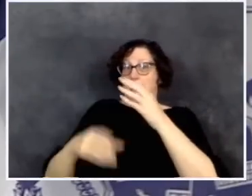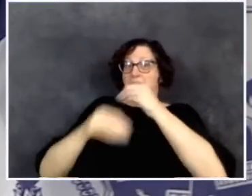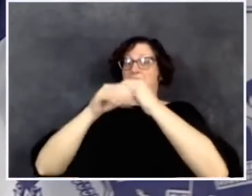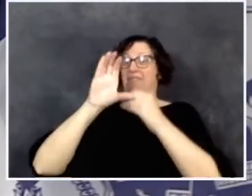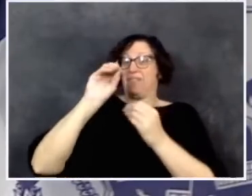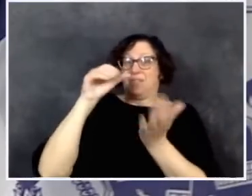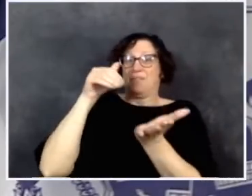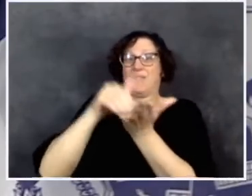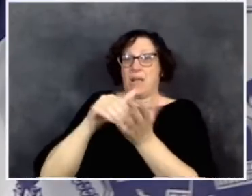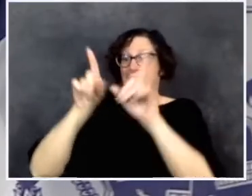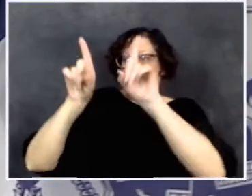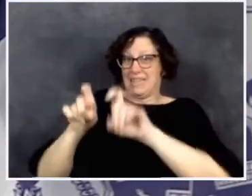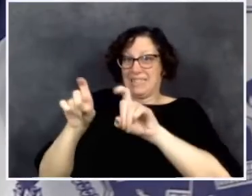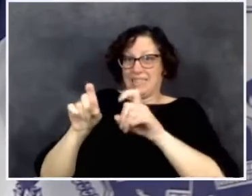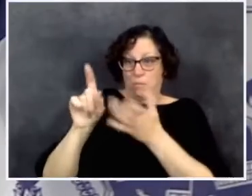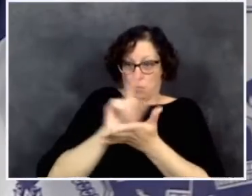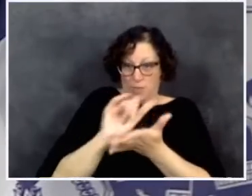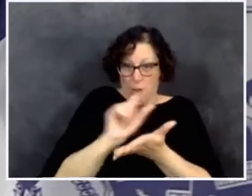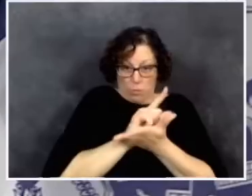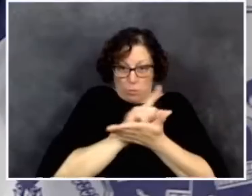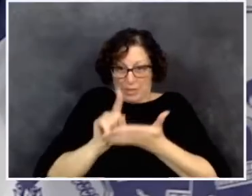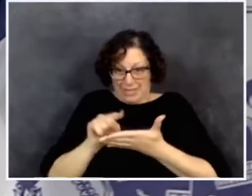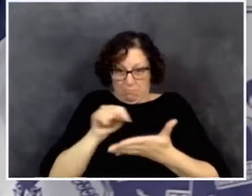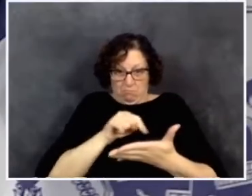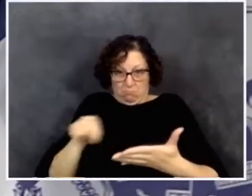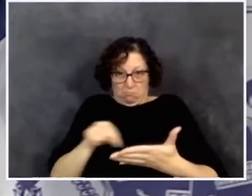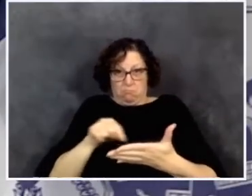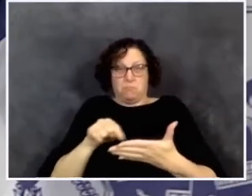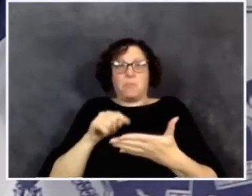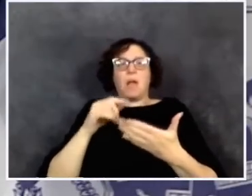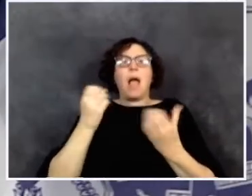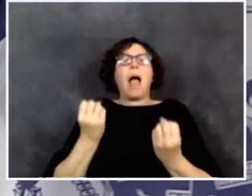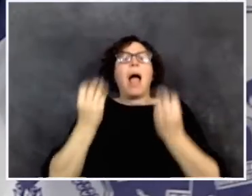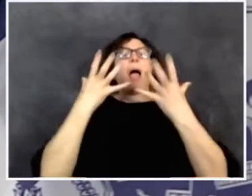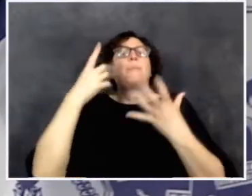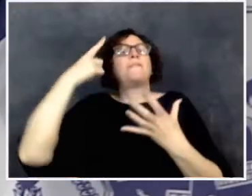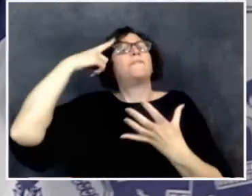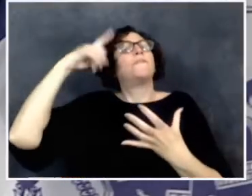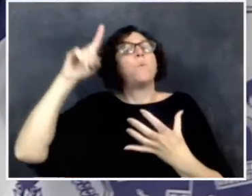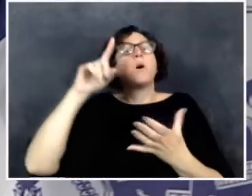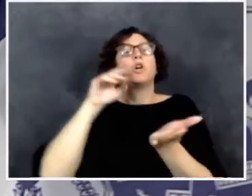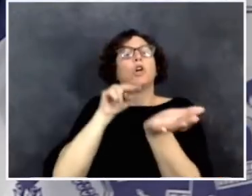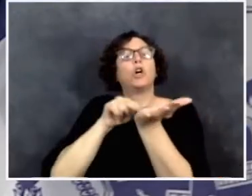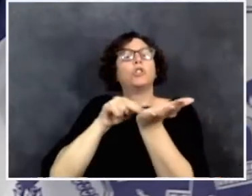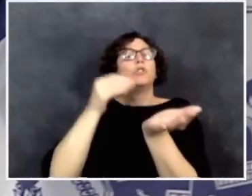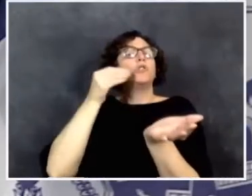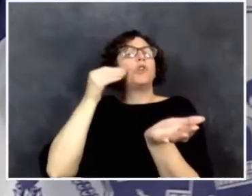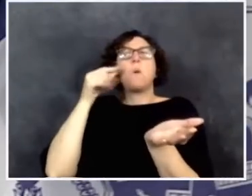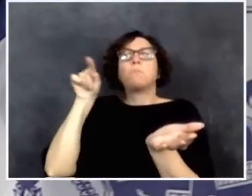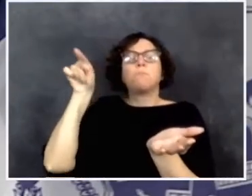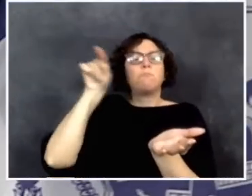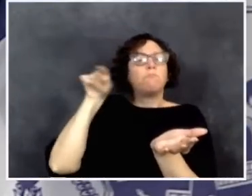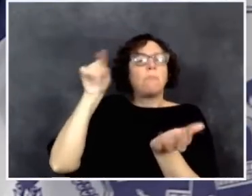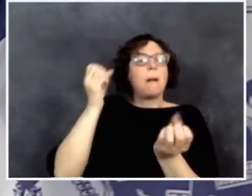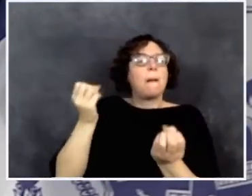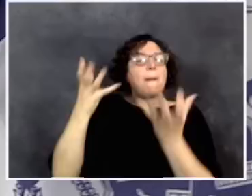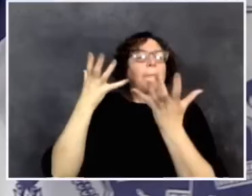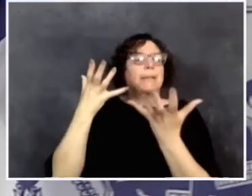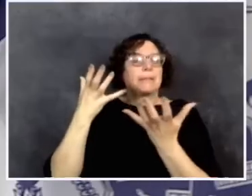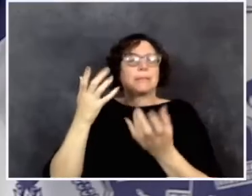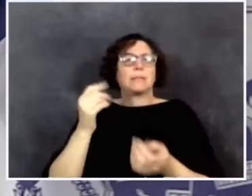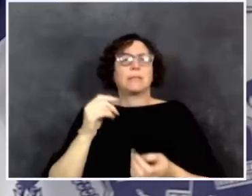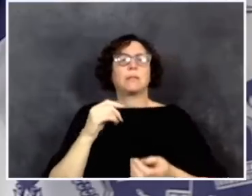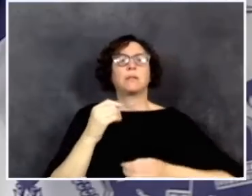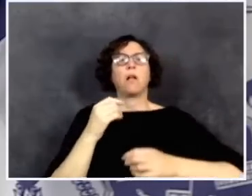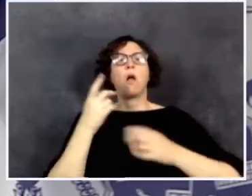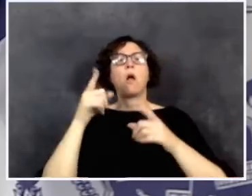will be earmarked for nursing homes? And same question about securing PPE for nursing homes.